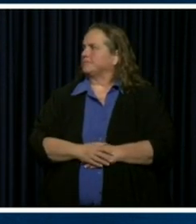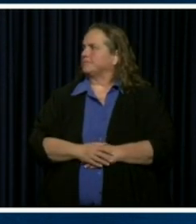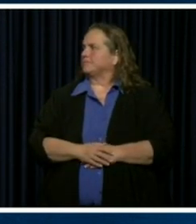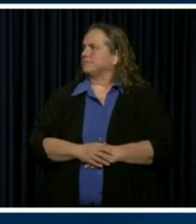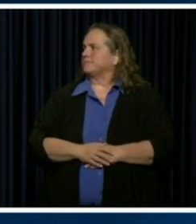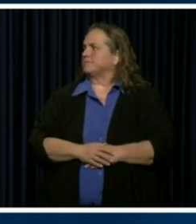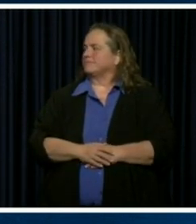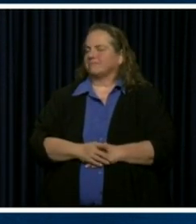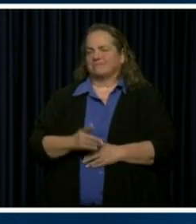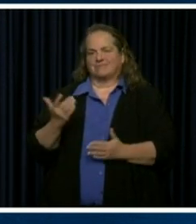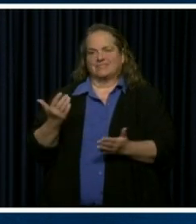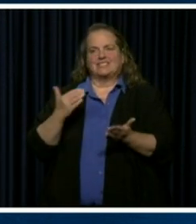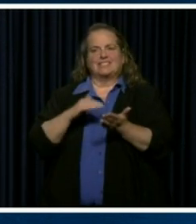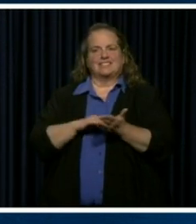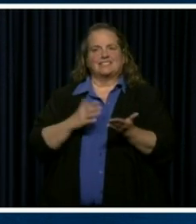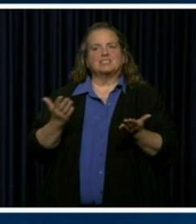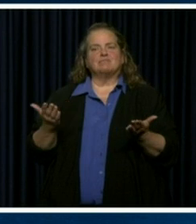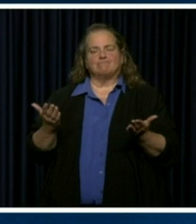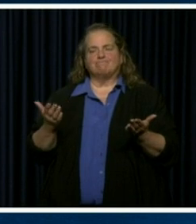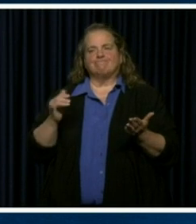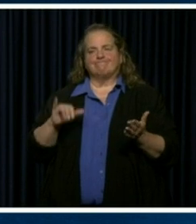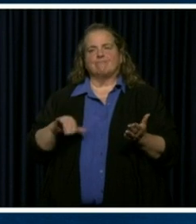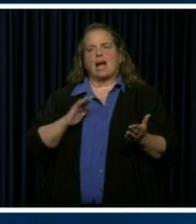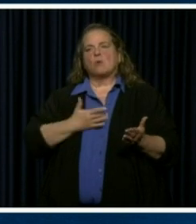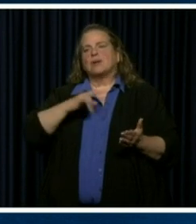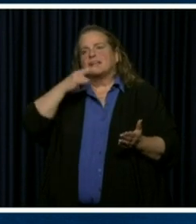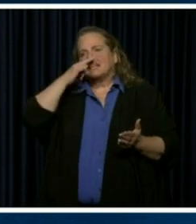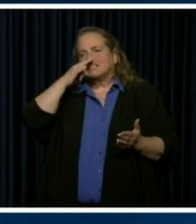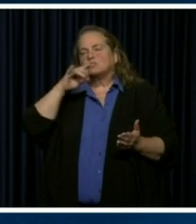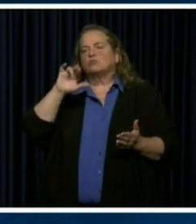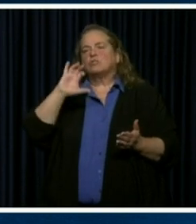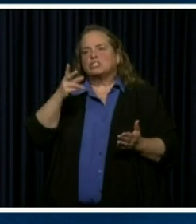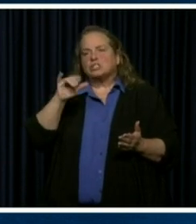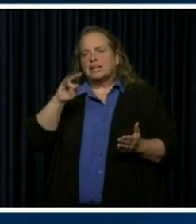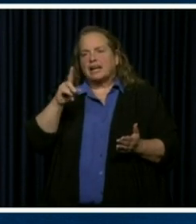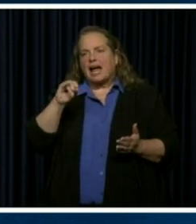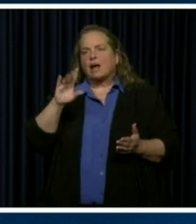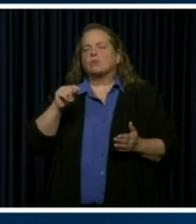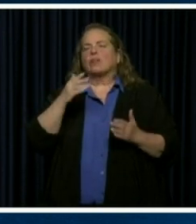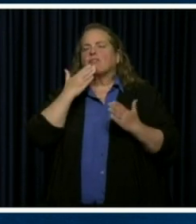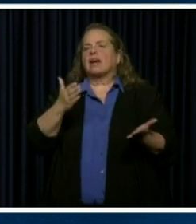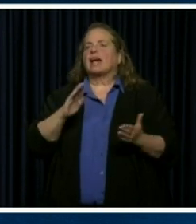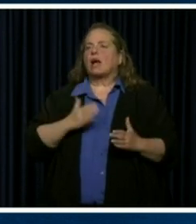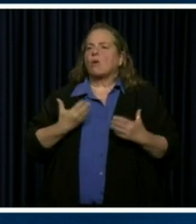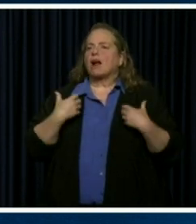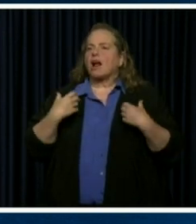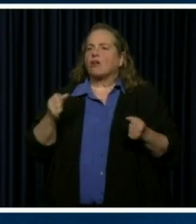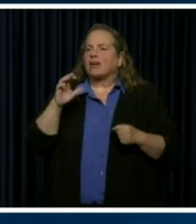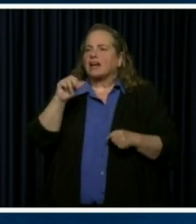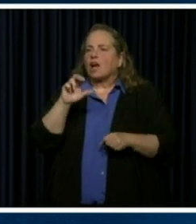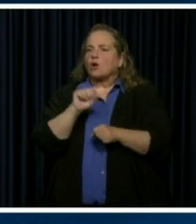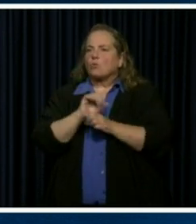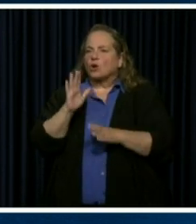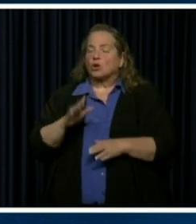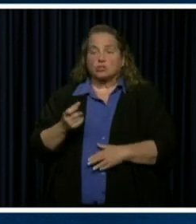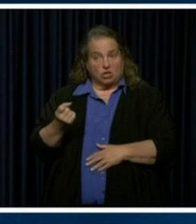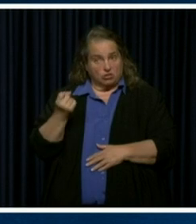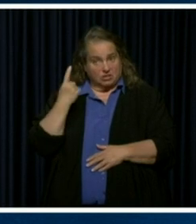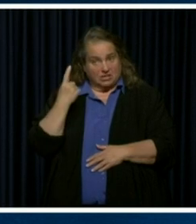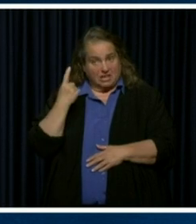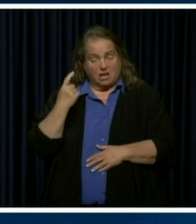All right, this is again our kids reaching out, thanking our healthcare workers,